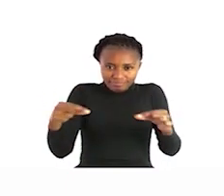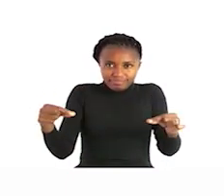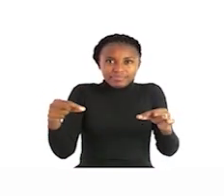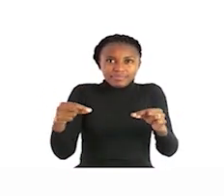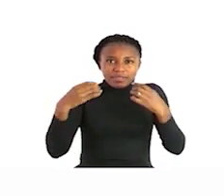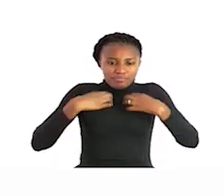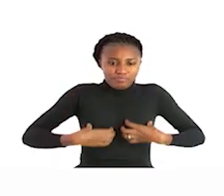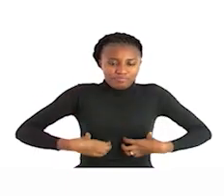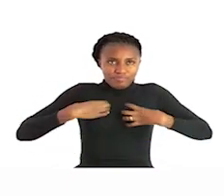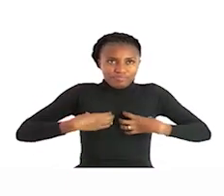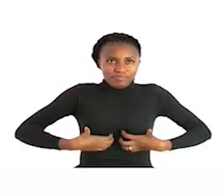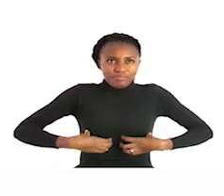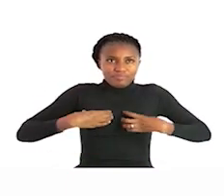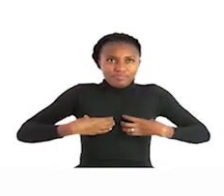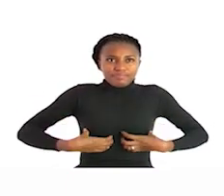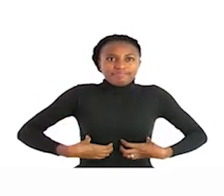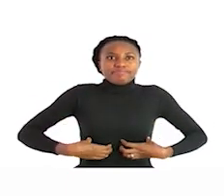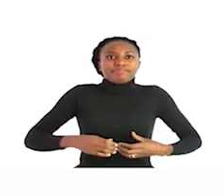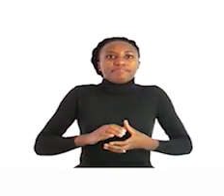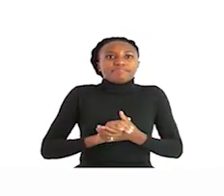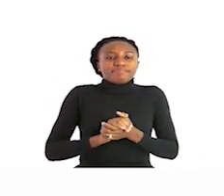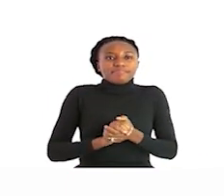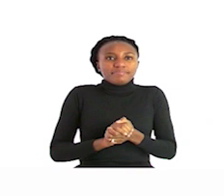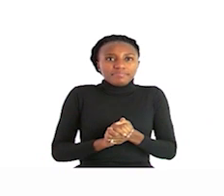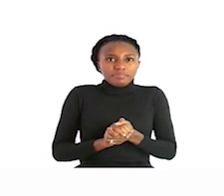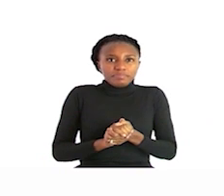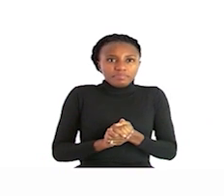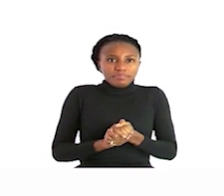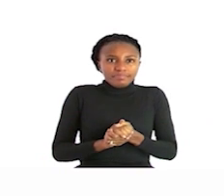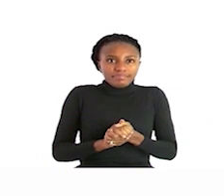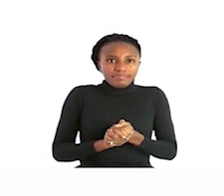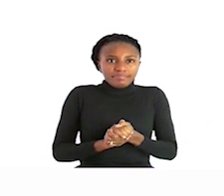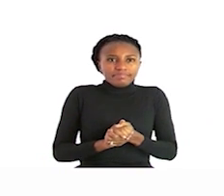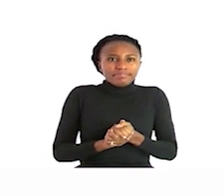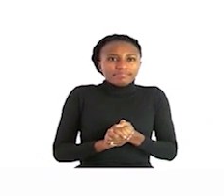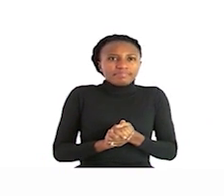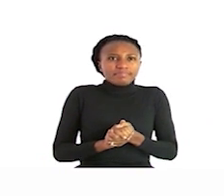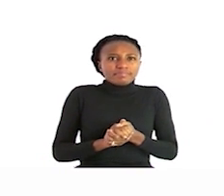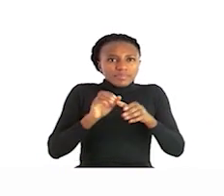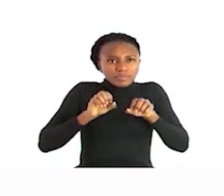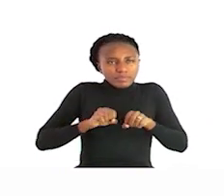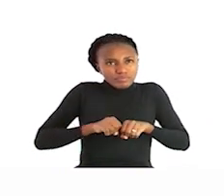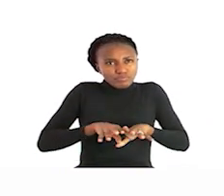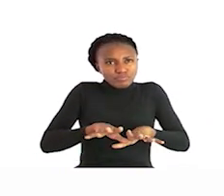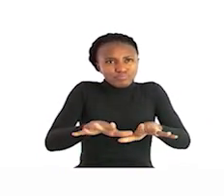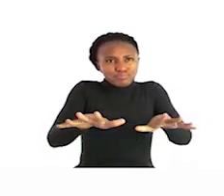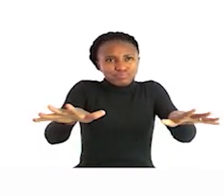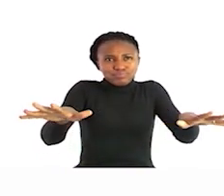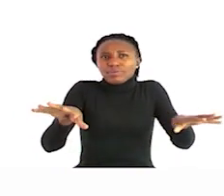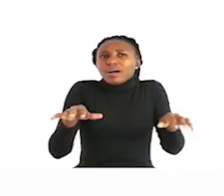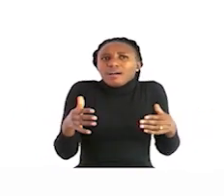the tissues, especially the lungs. How is TB